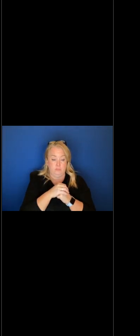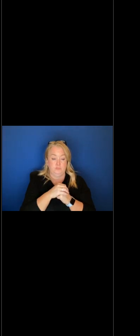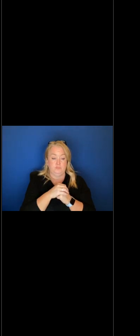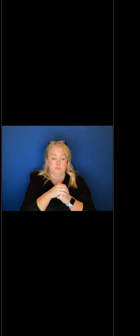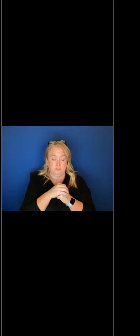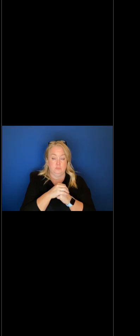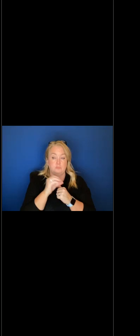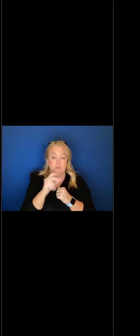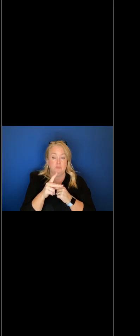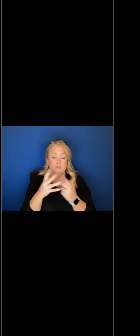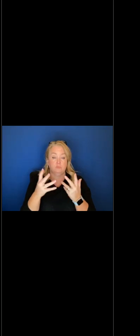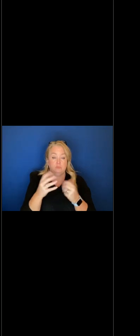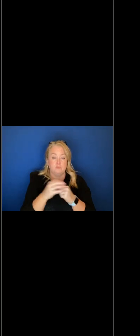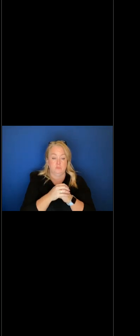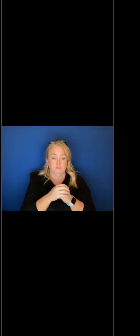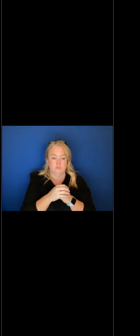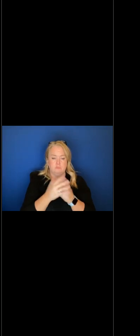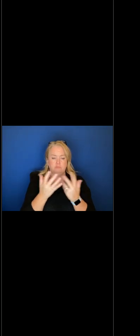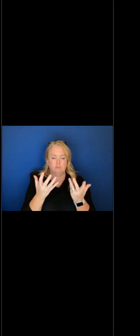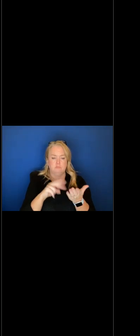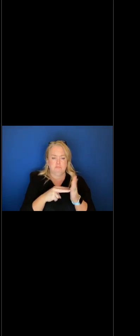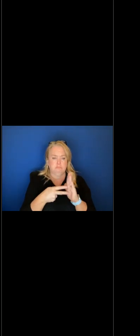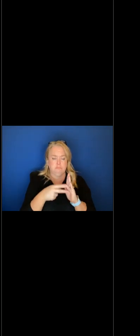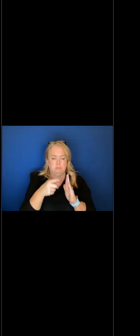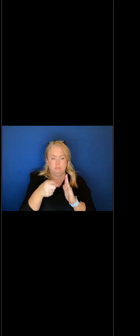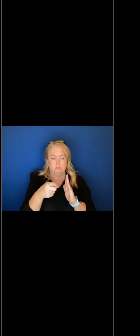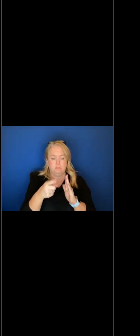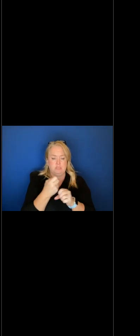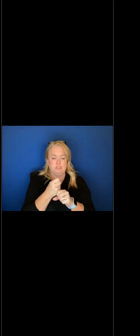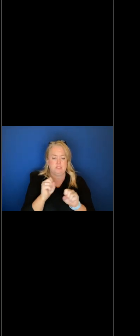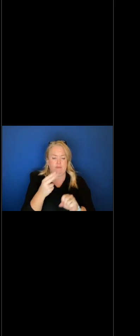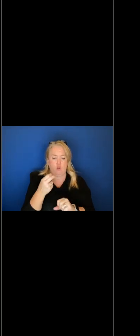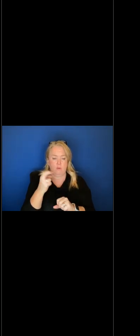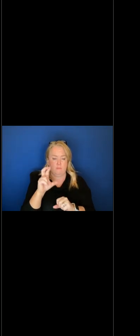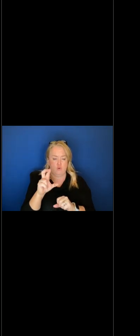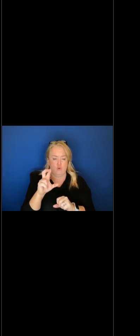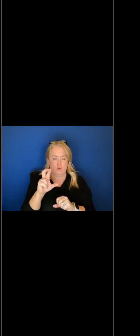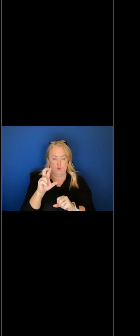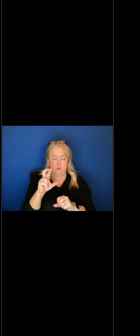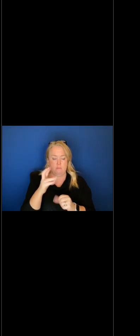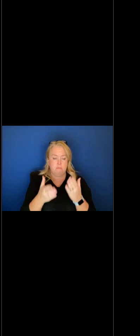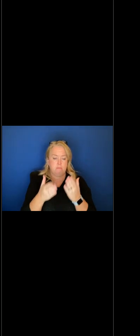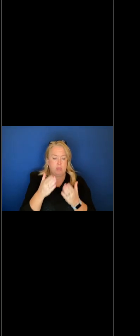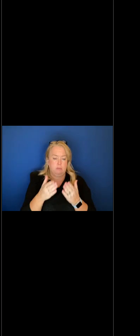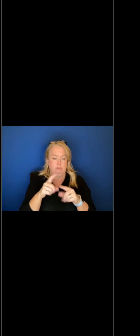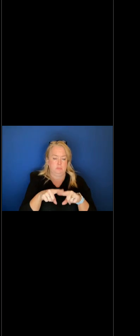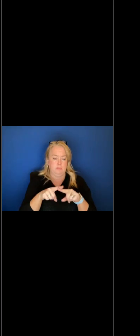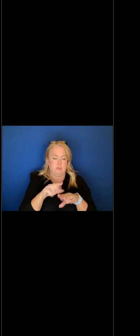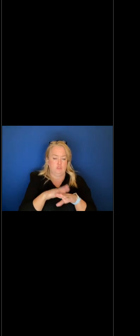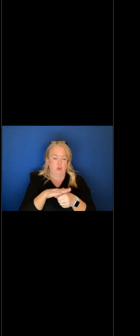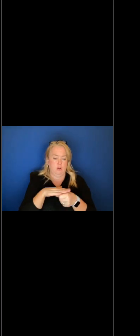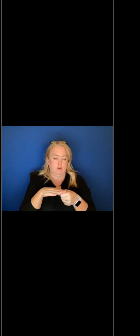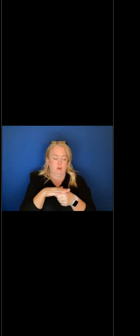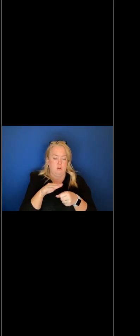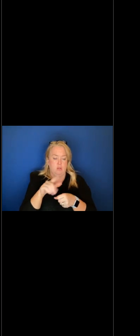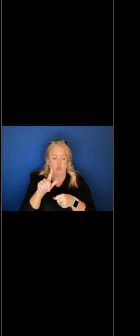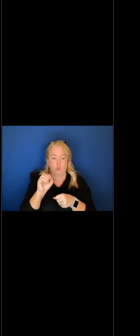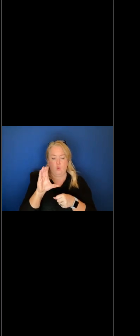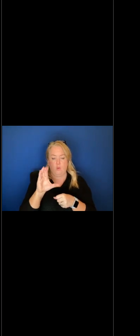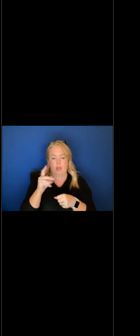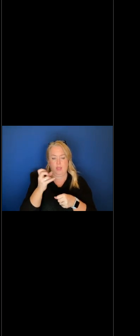What does that mean? Safe harbors may be subject to locality.